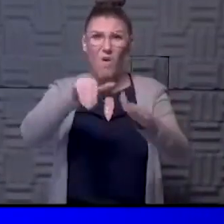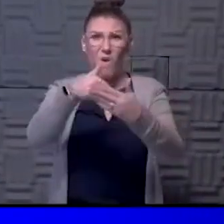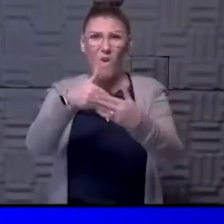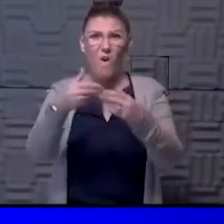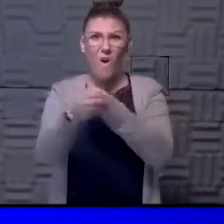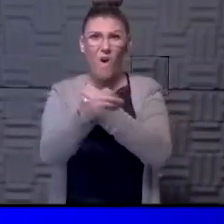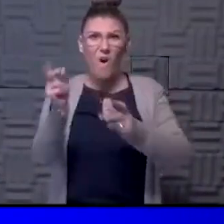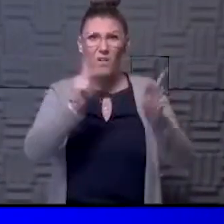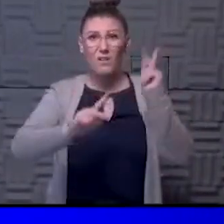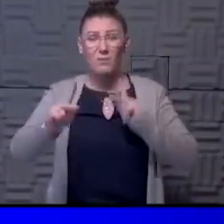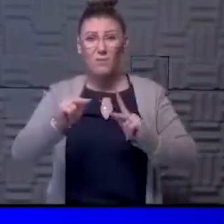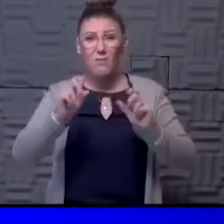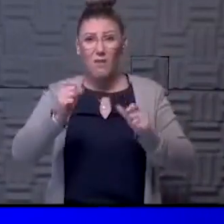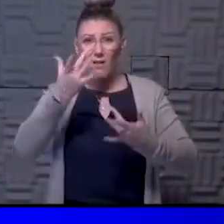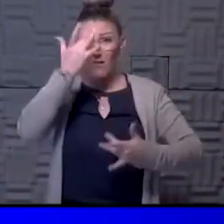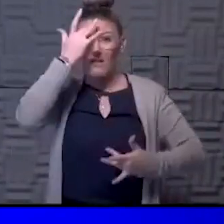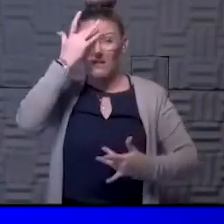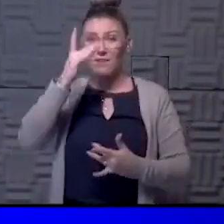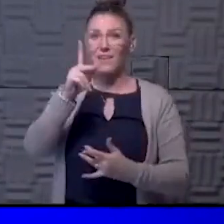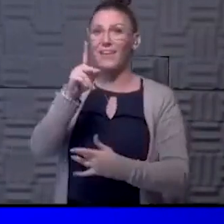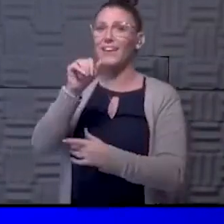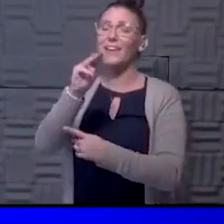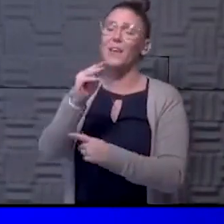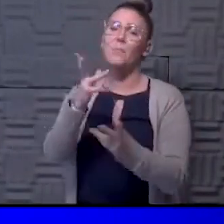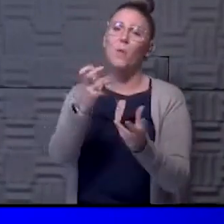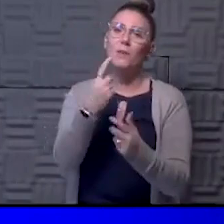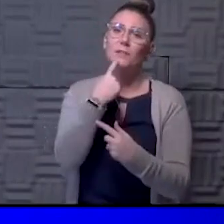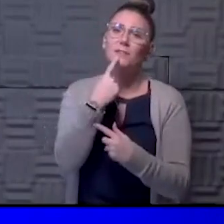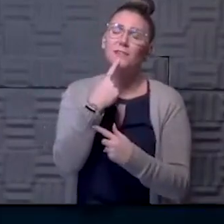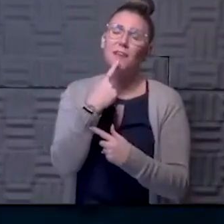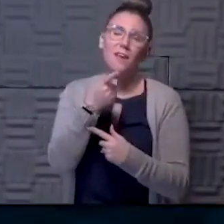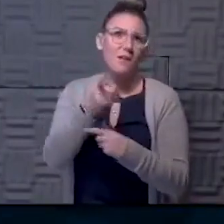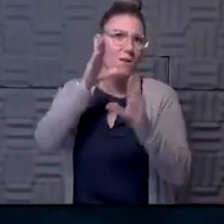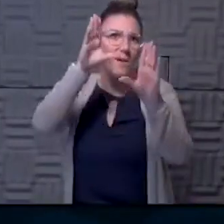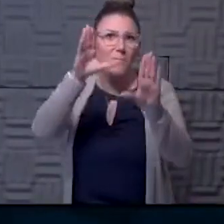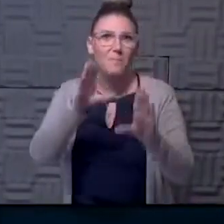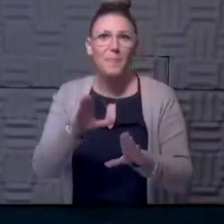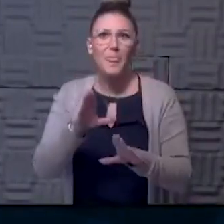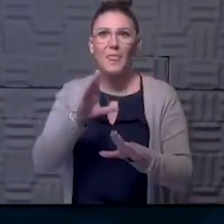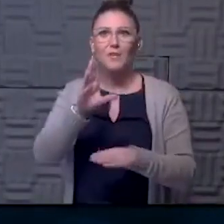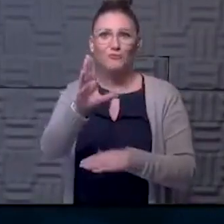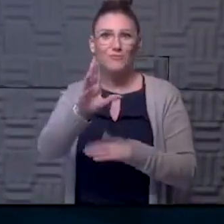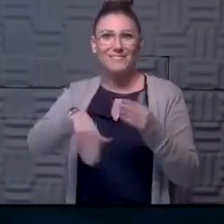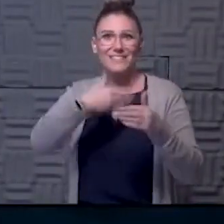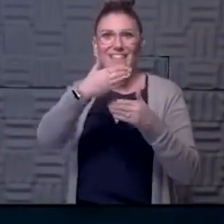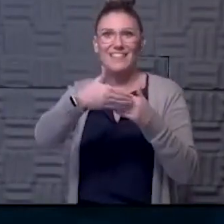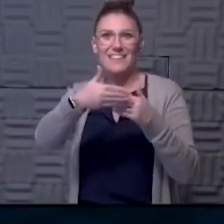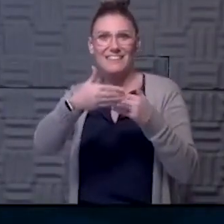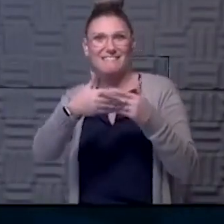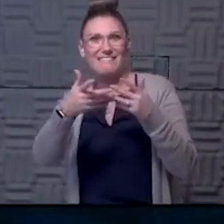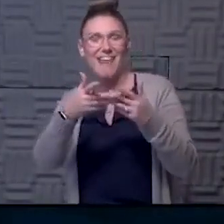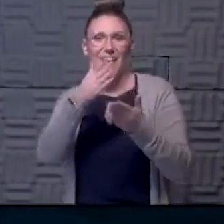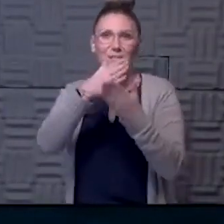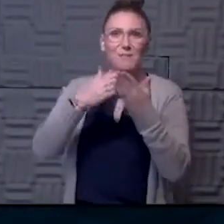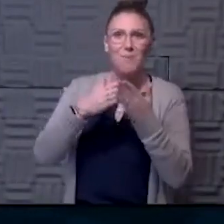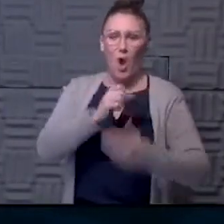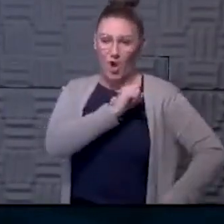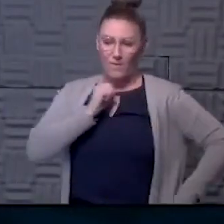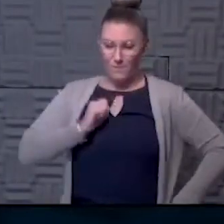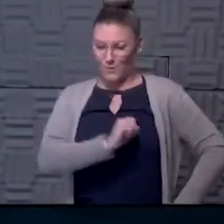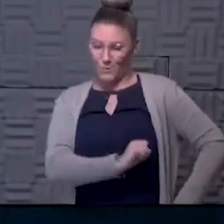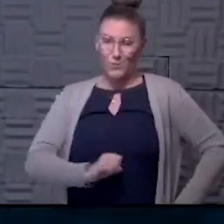I would just like to say, Kim has been great since the first days of all Kim's going to this. be in the next edition of Superwoman. I mean, she